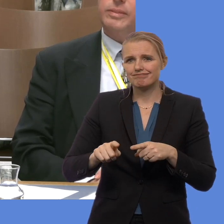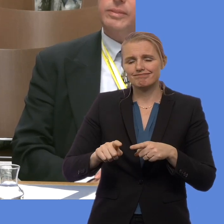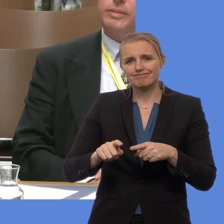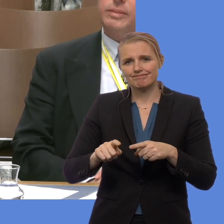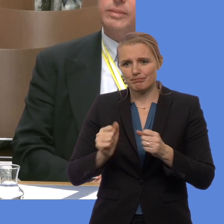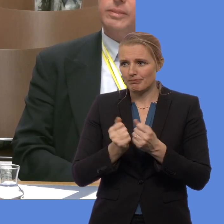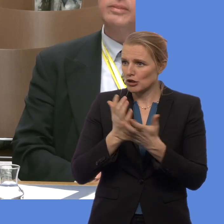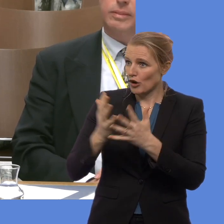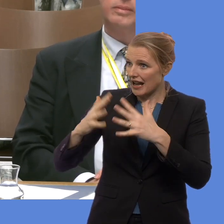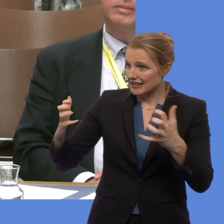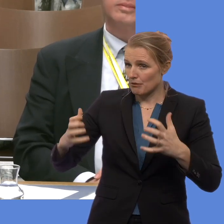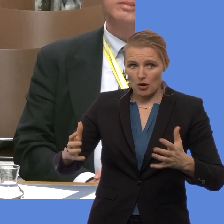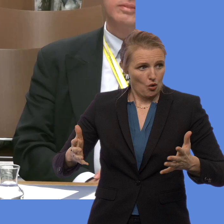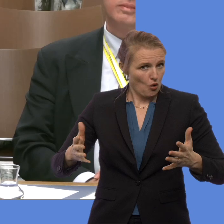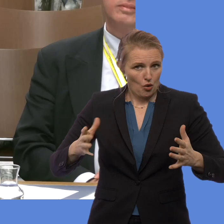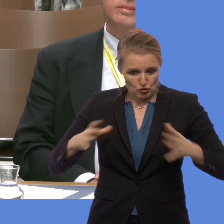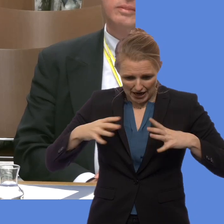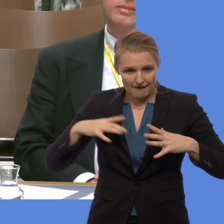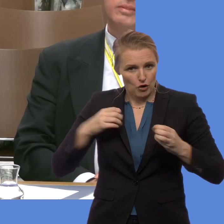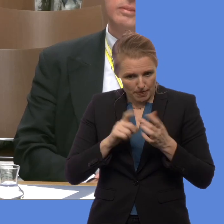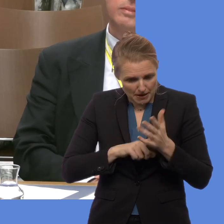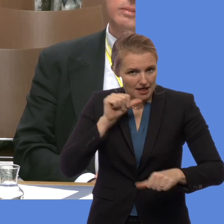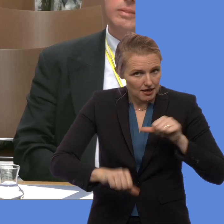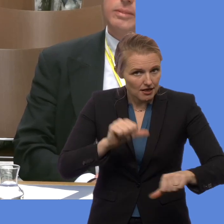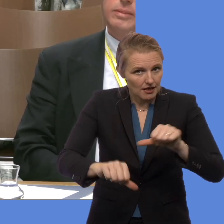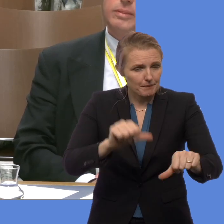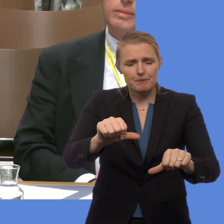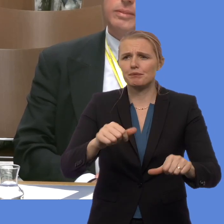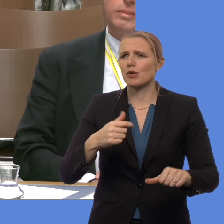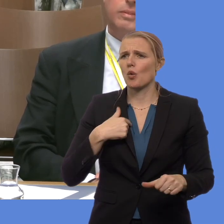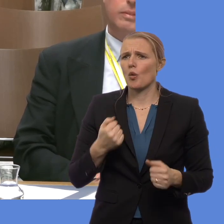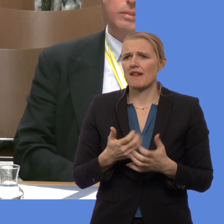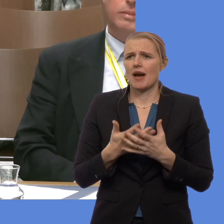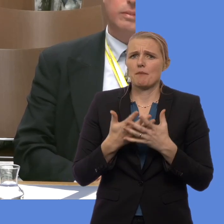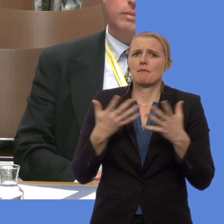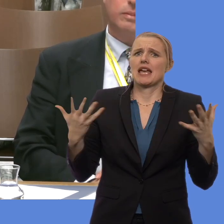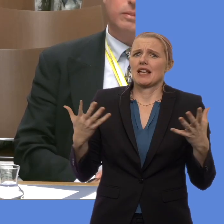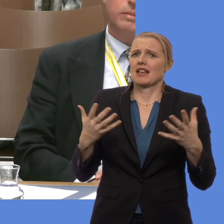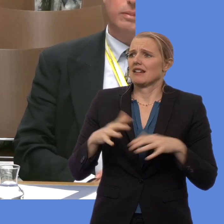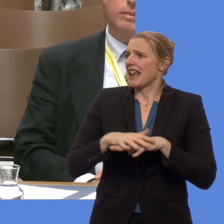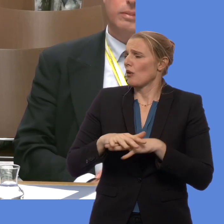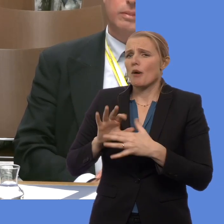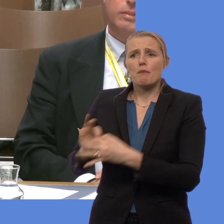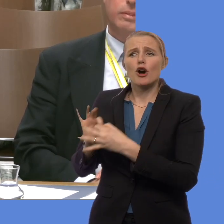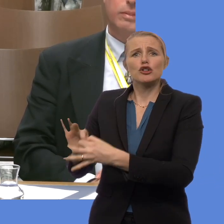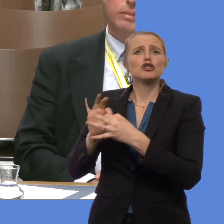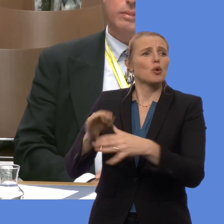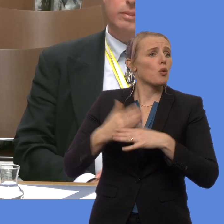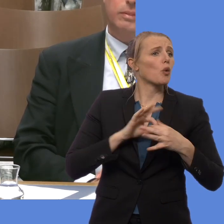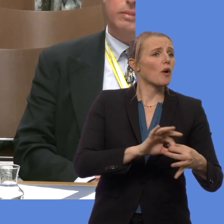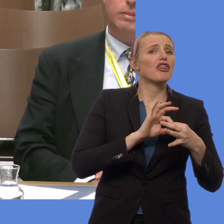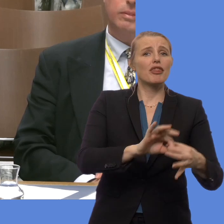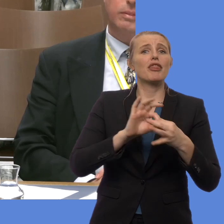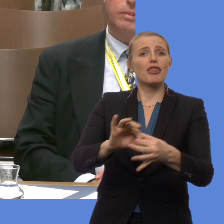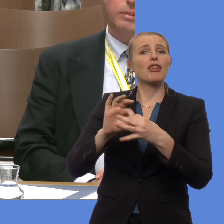assembly for the bill as well. So we have a pretty wide network of partners and collaborations where